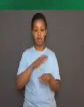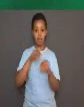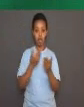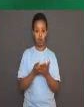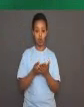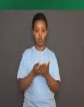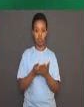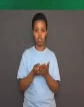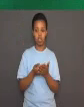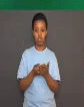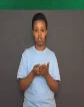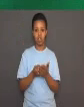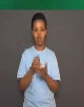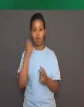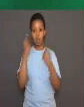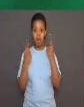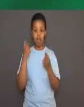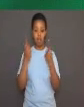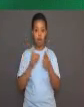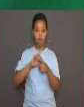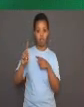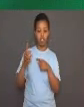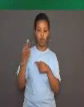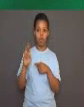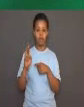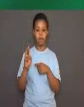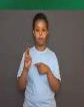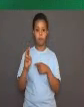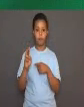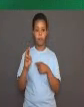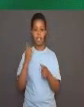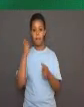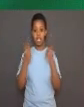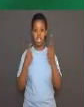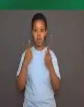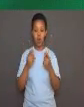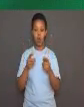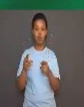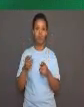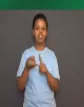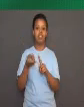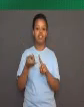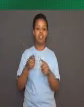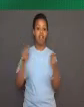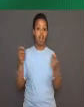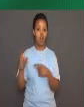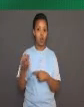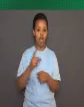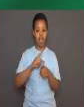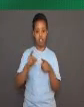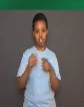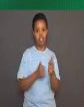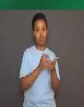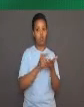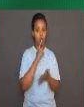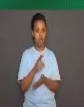the direction of the stimulus or away from the stimulus. When the movement is